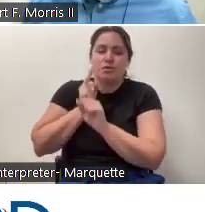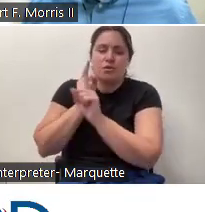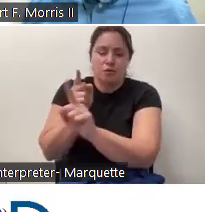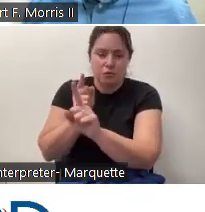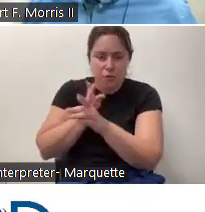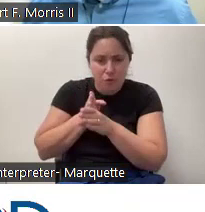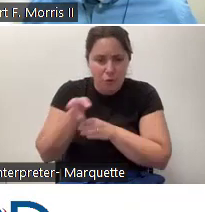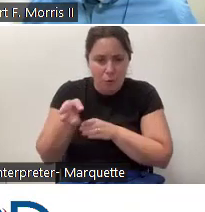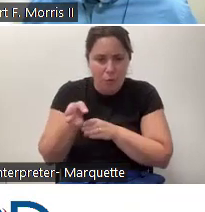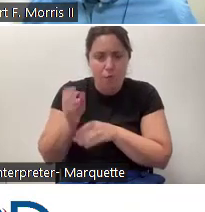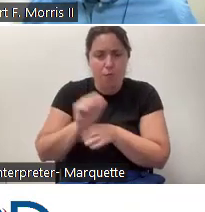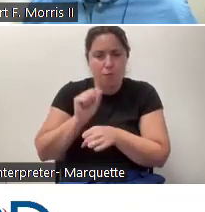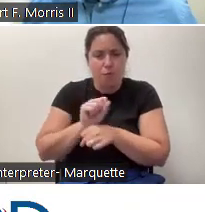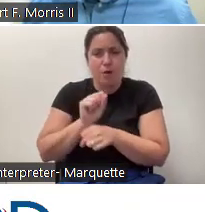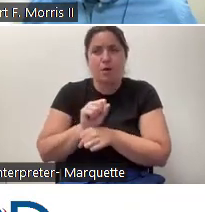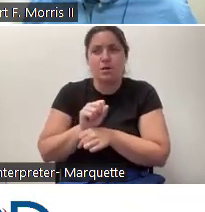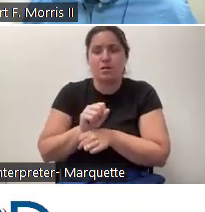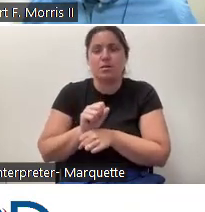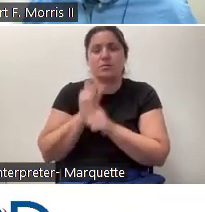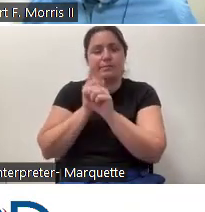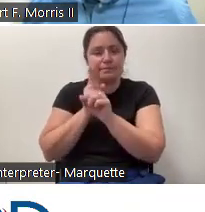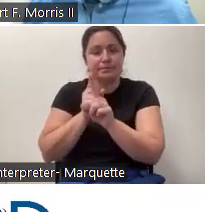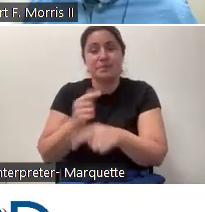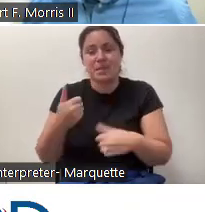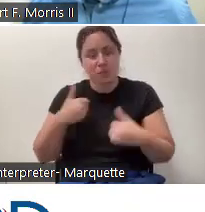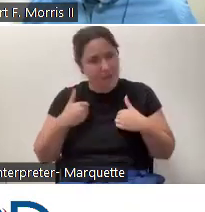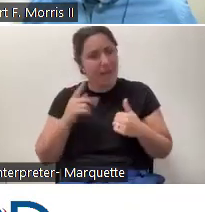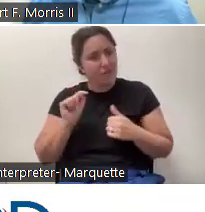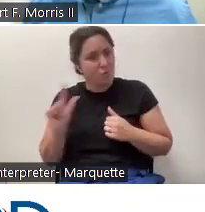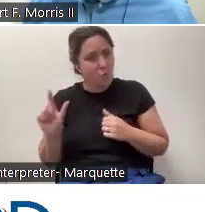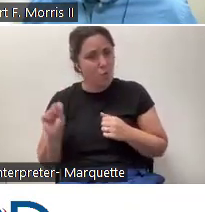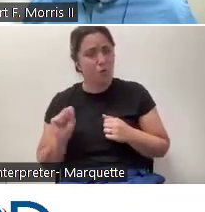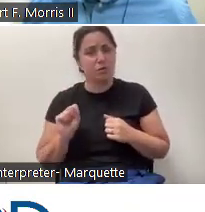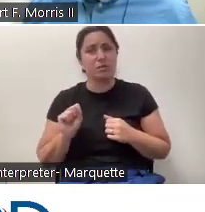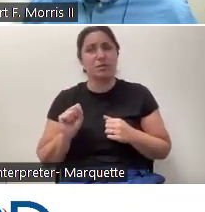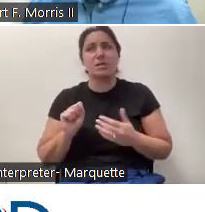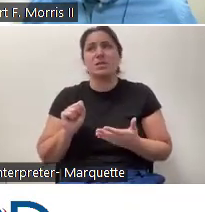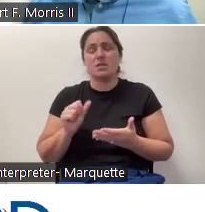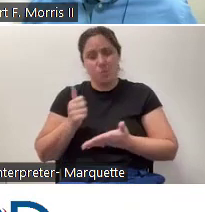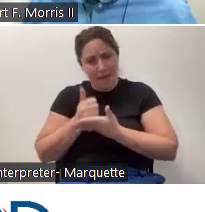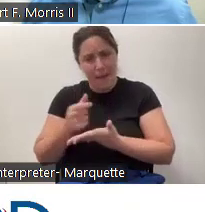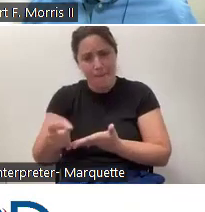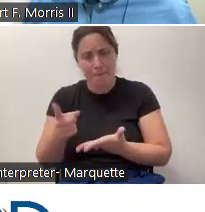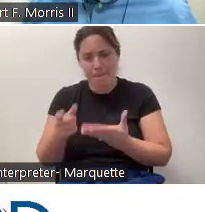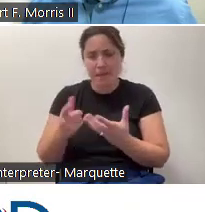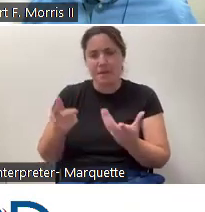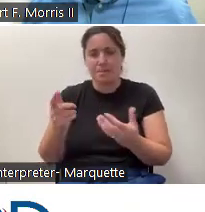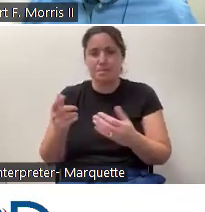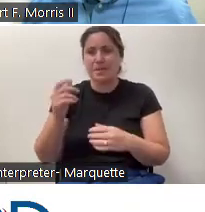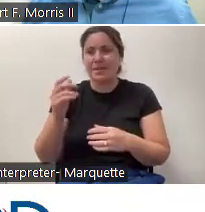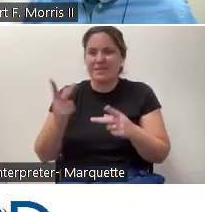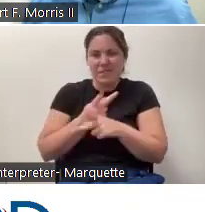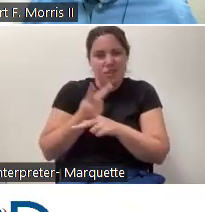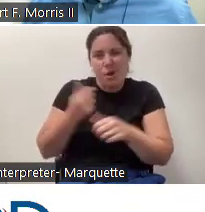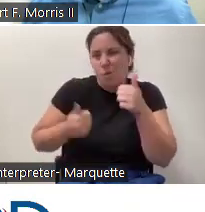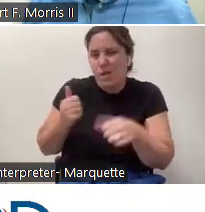working towards. Because we have the tools, I believe, to help them kind of do career exploration a little bit better than